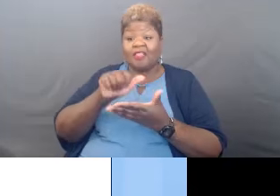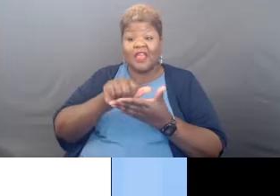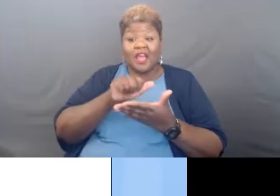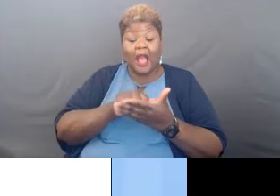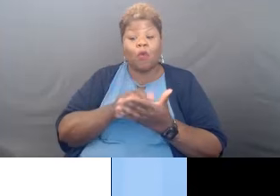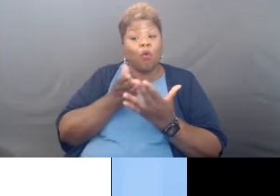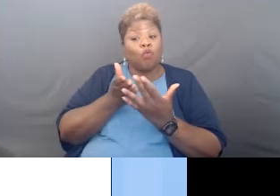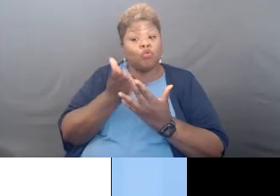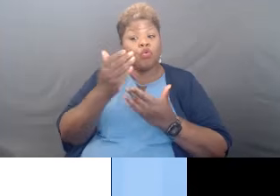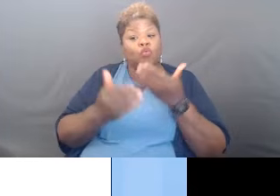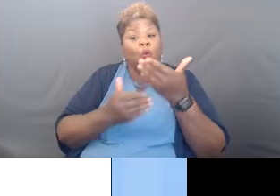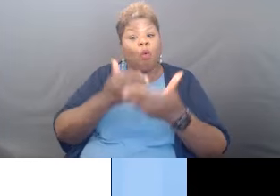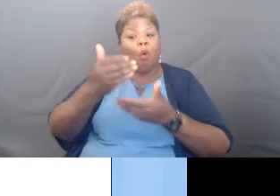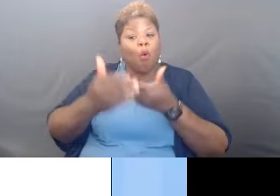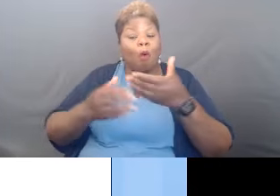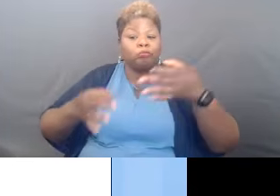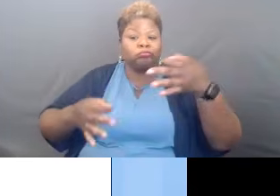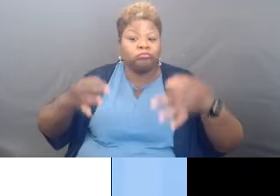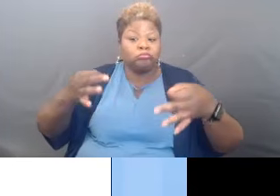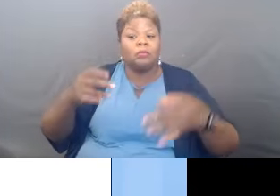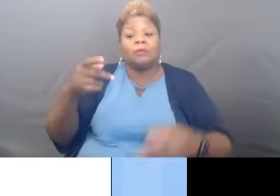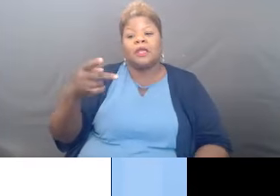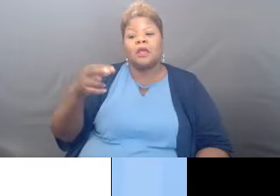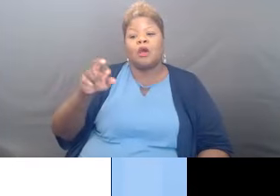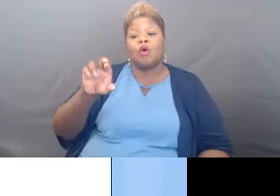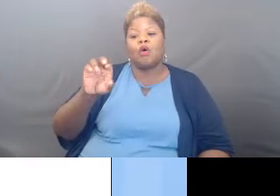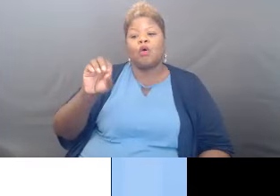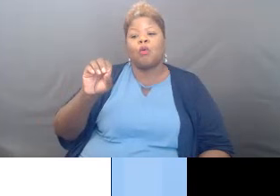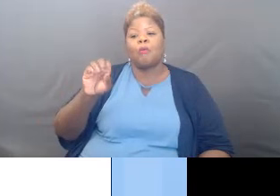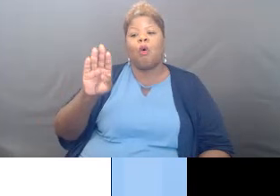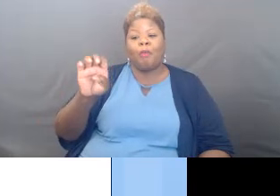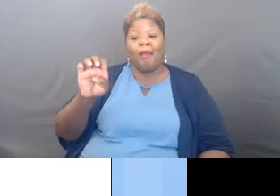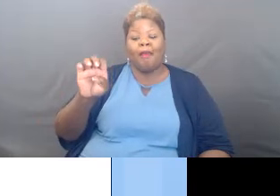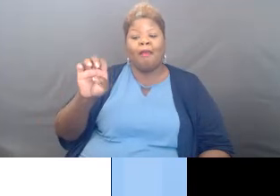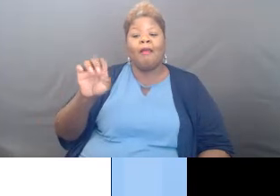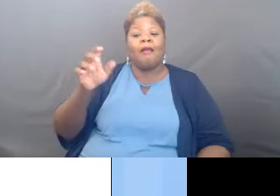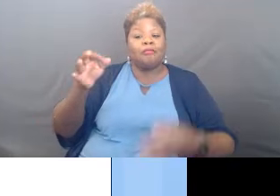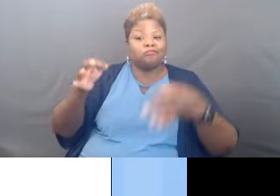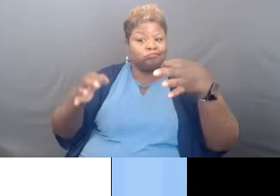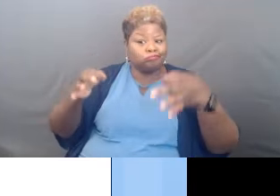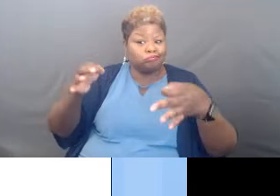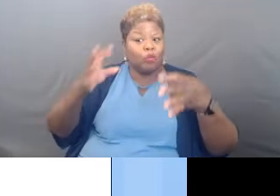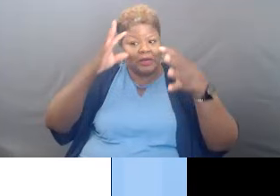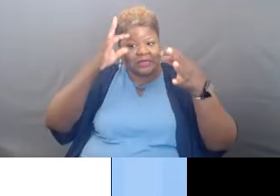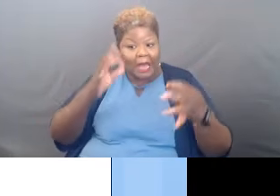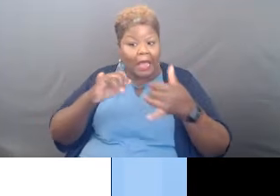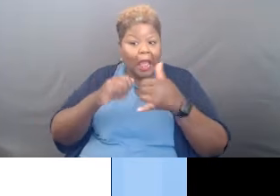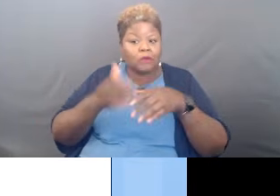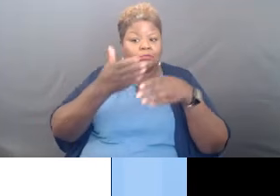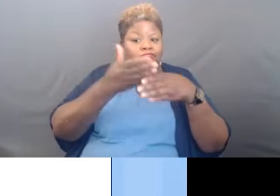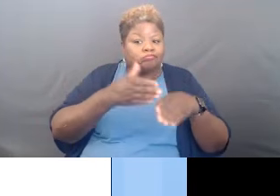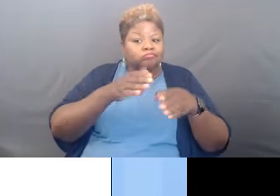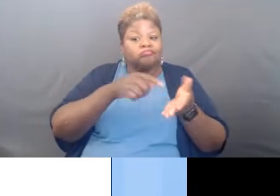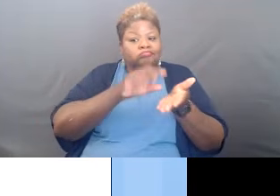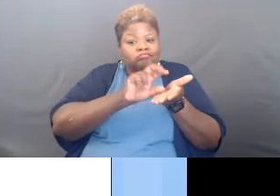through the normal probate process. So it's going to be up to the judicial officer how to dividend the funds in that particular